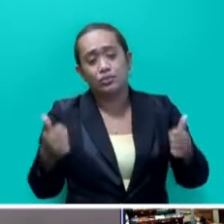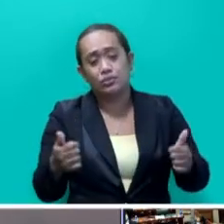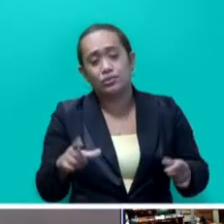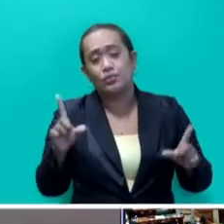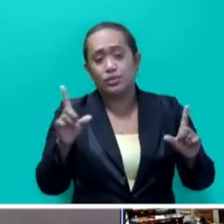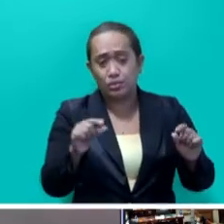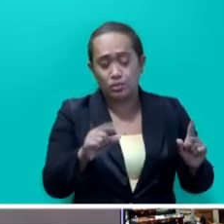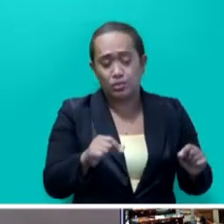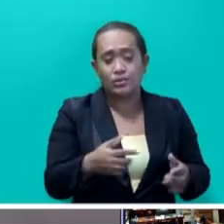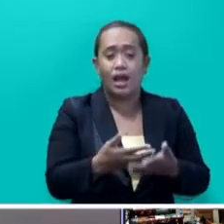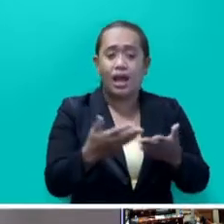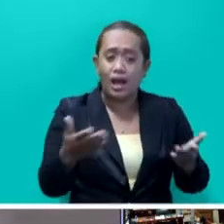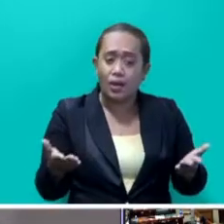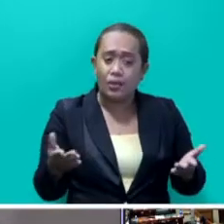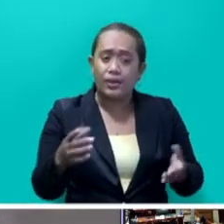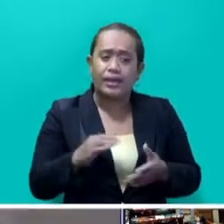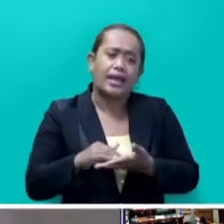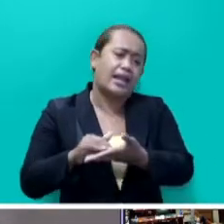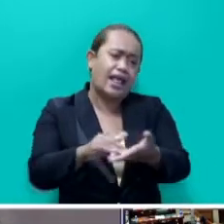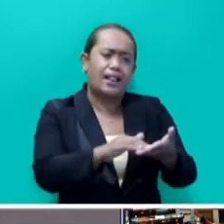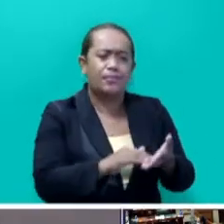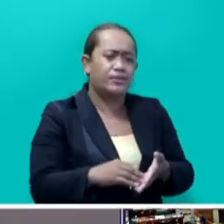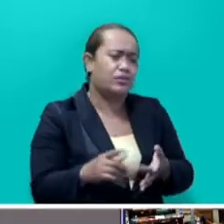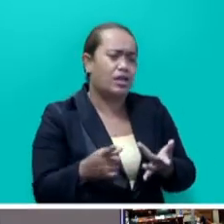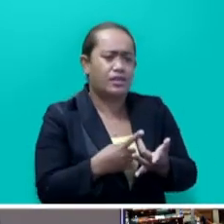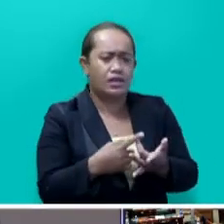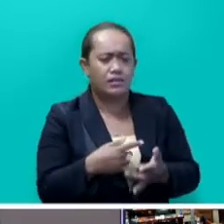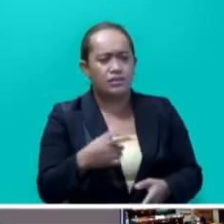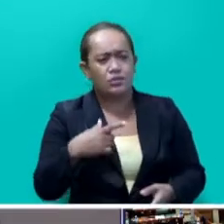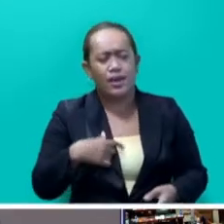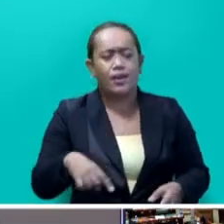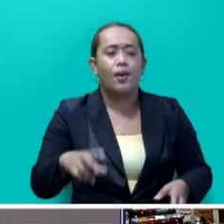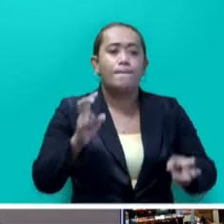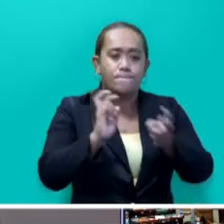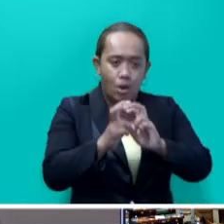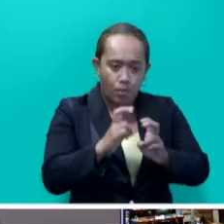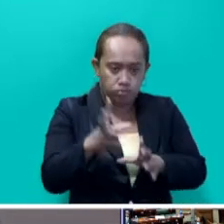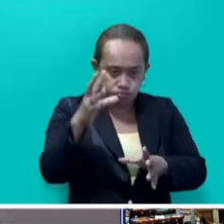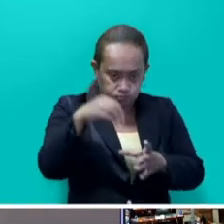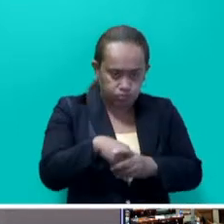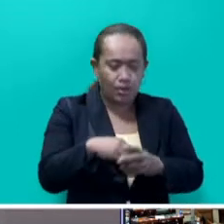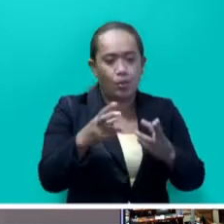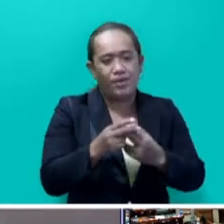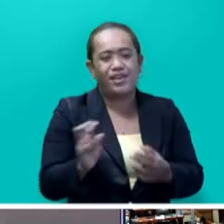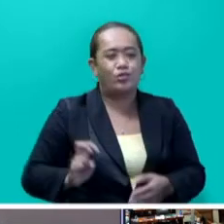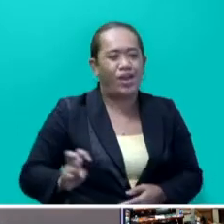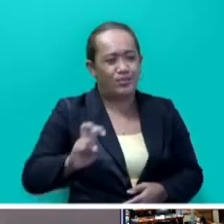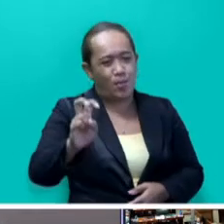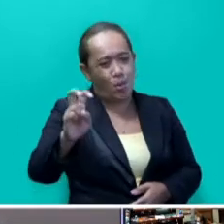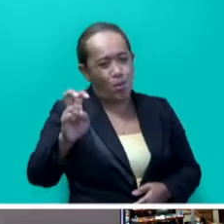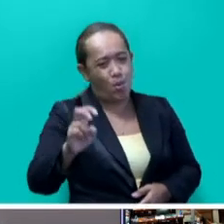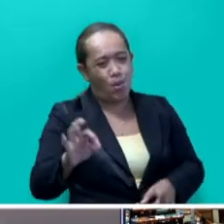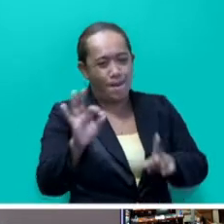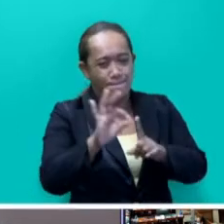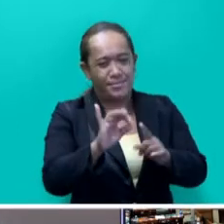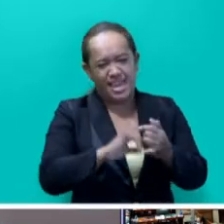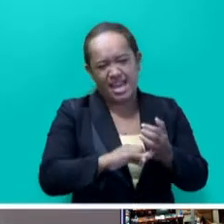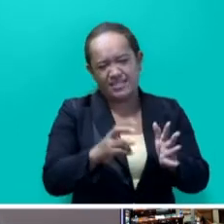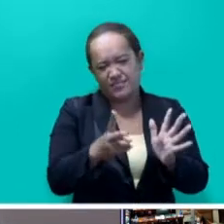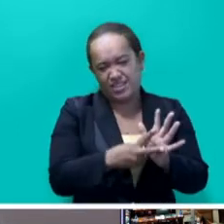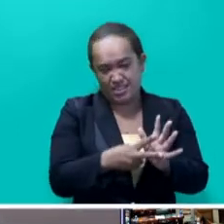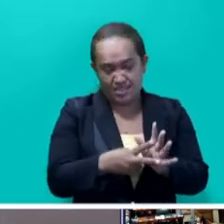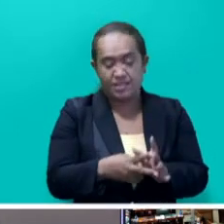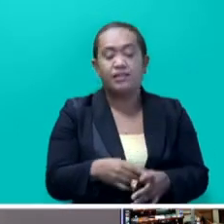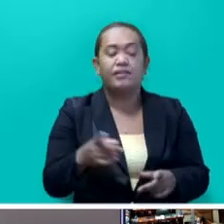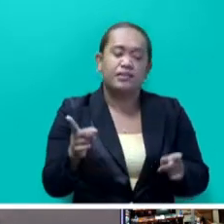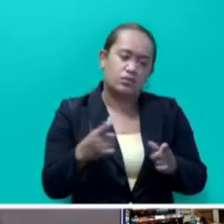level playing field. For many, many years, we've had problems in this particular industry. So everybody needs to operate on a level playing